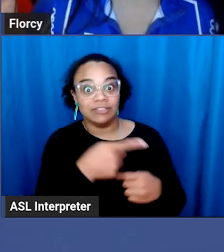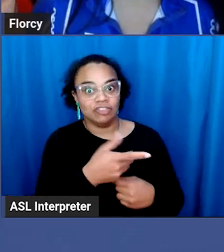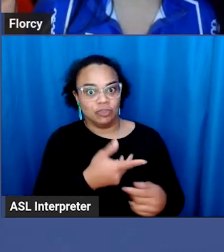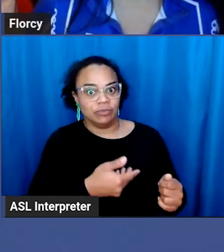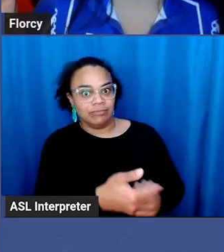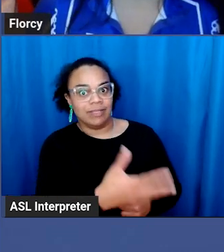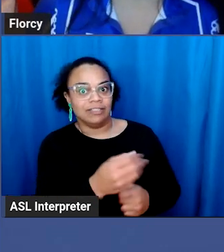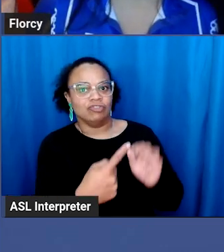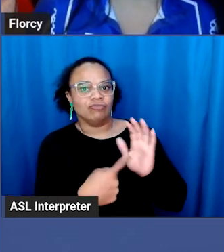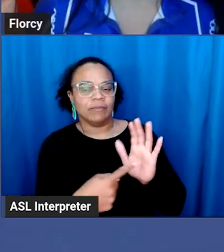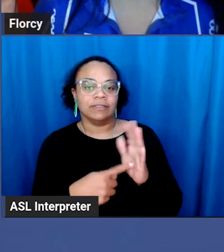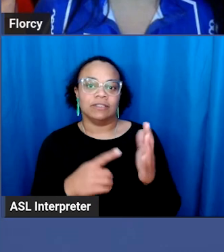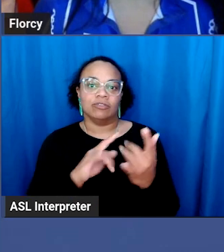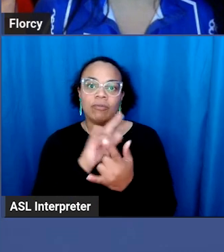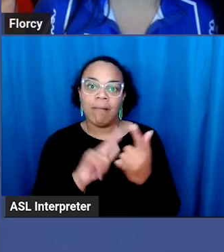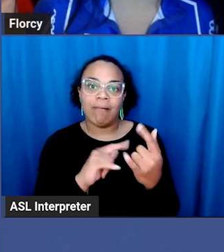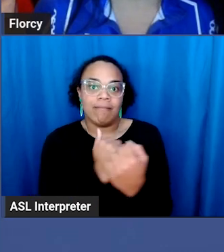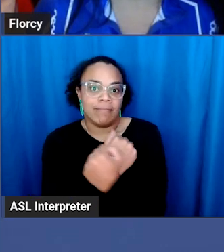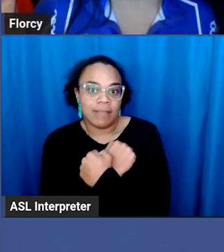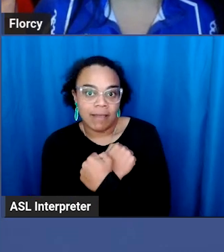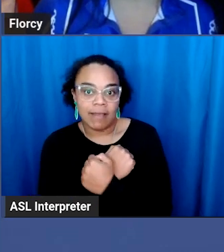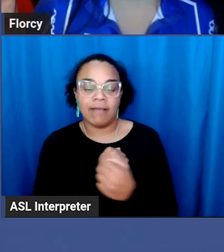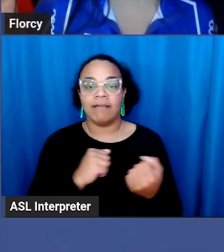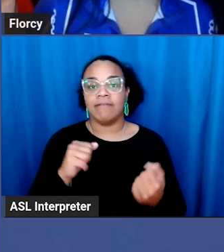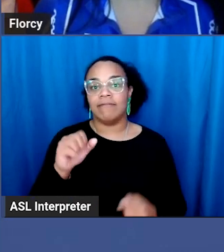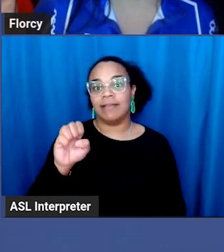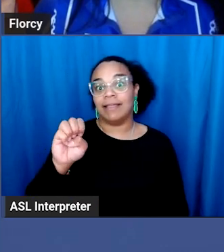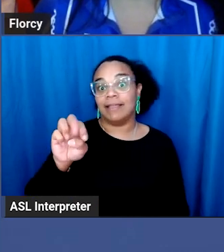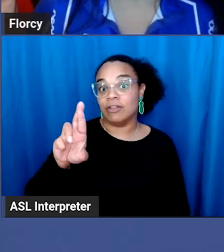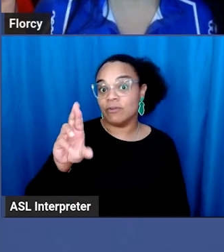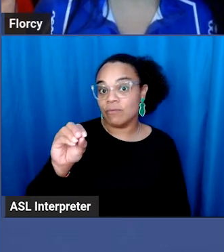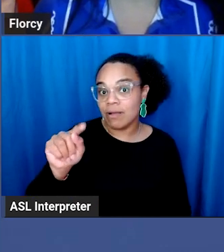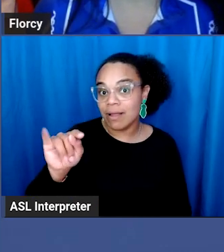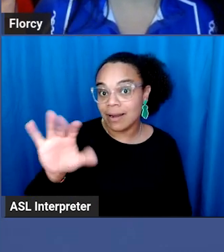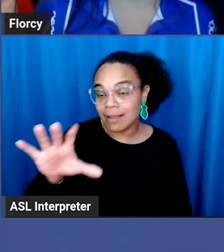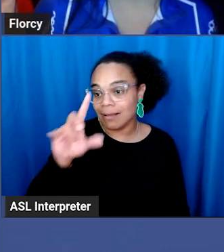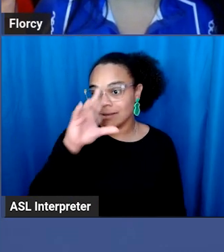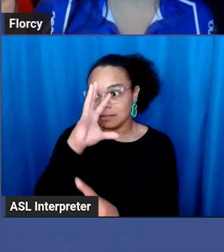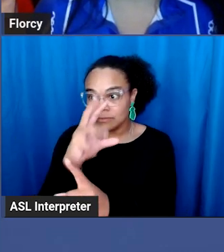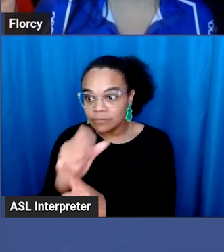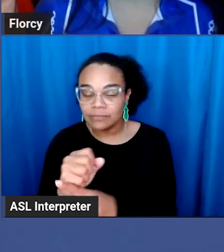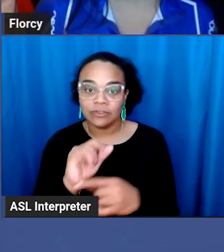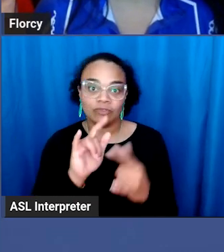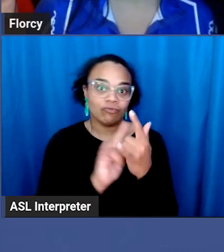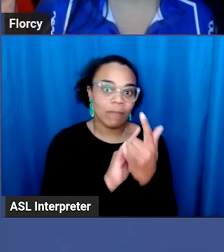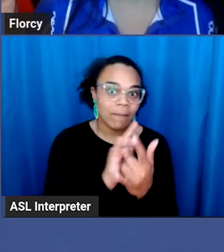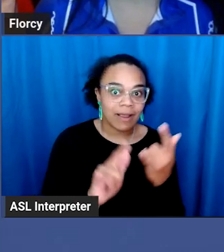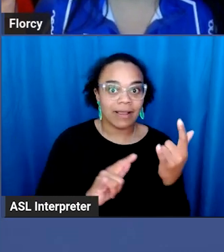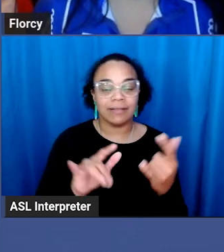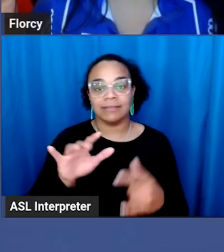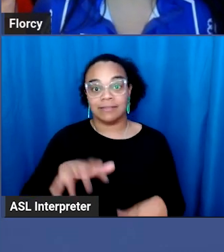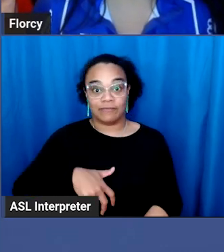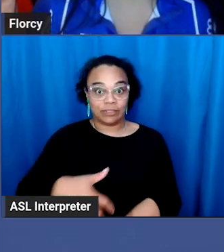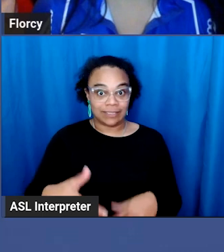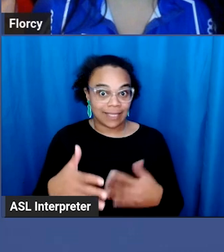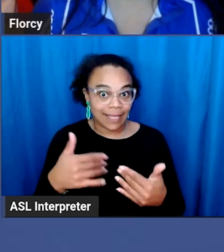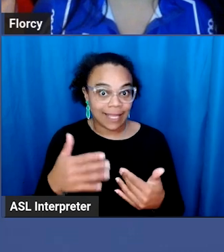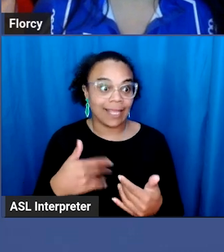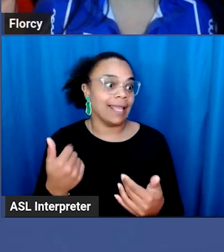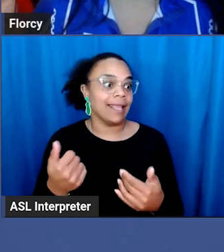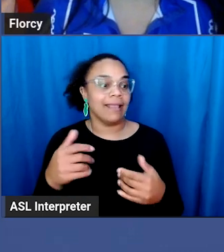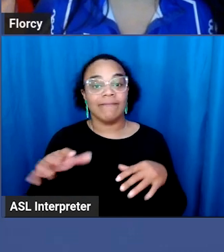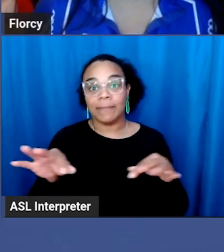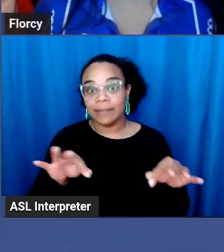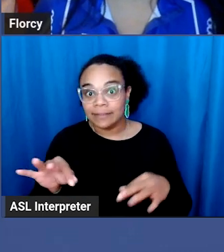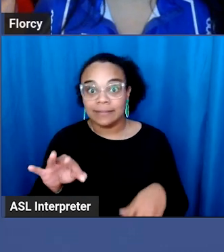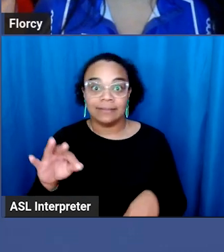of like romantic love, erotic sexuality, romance, fertility, femininity, glamour. Like